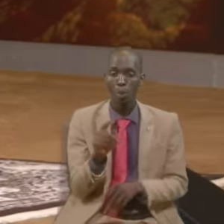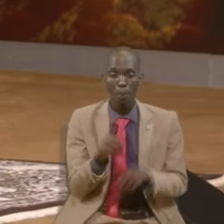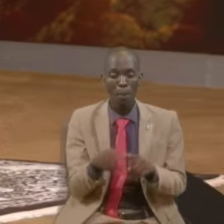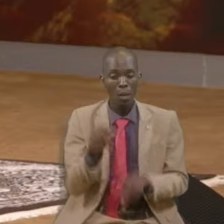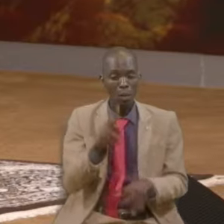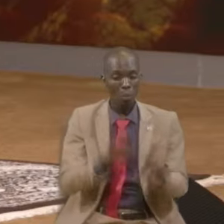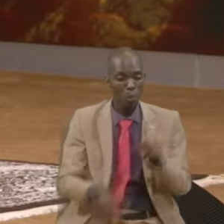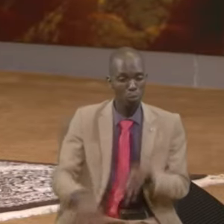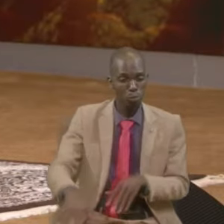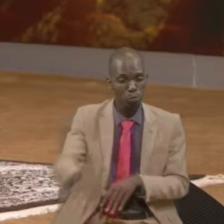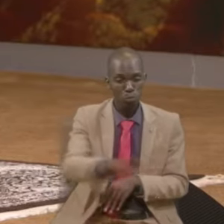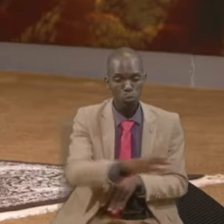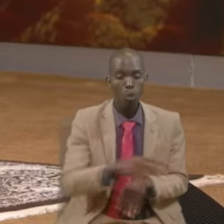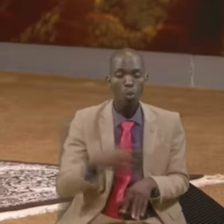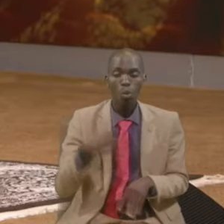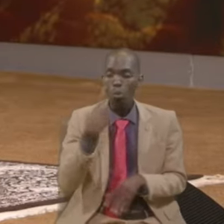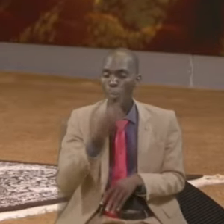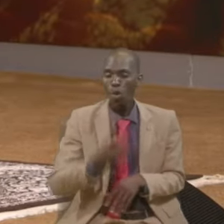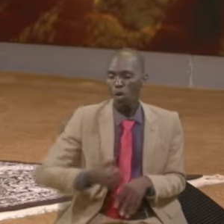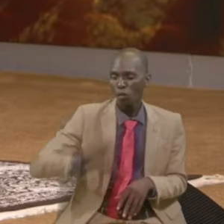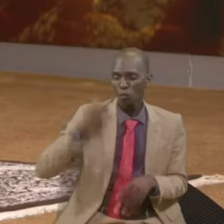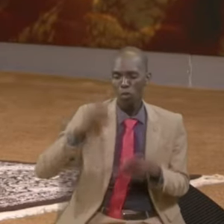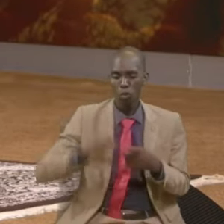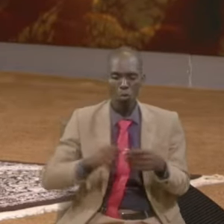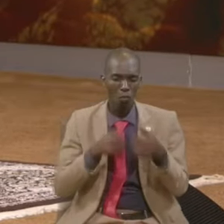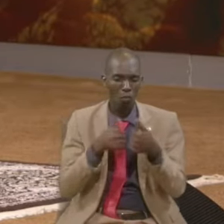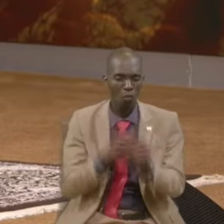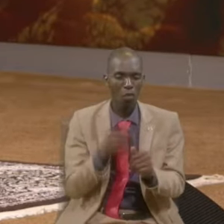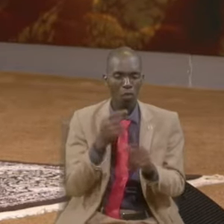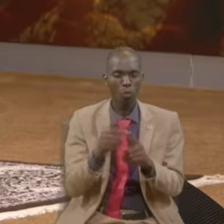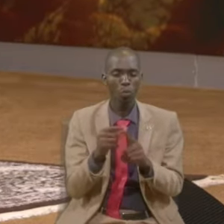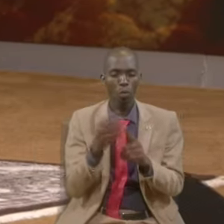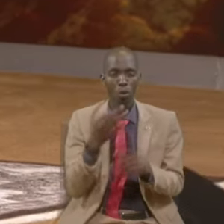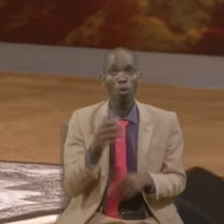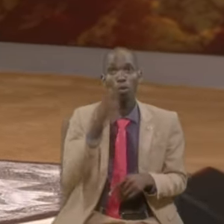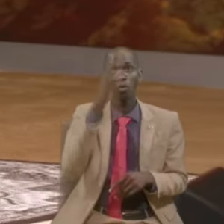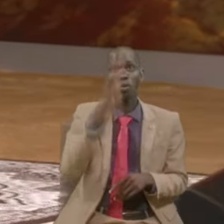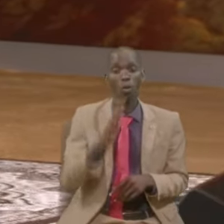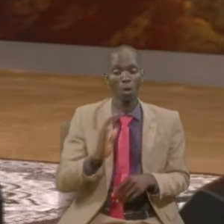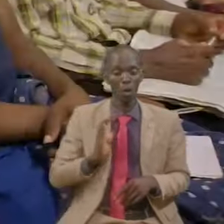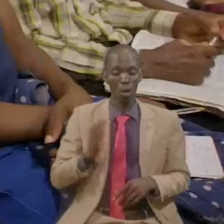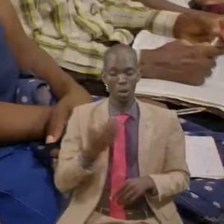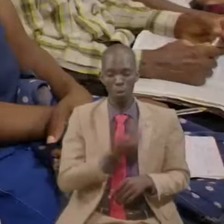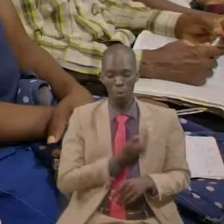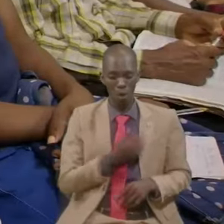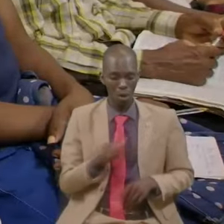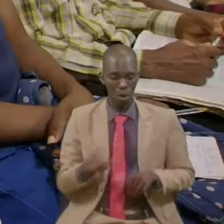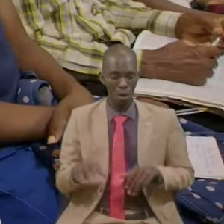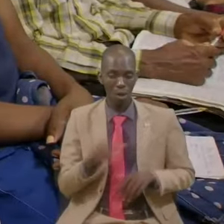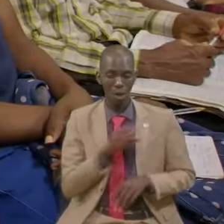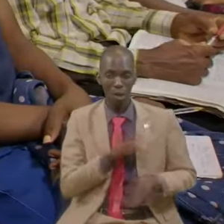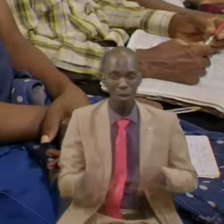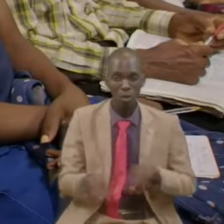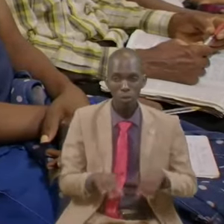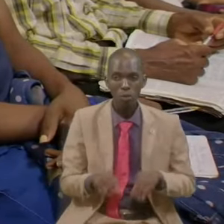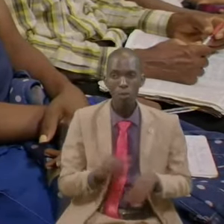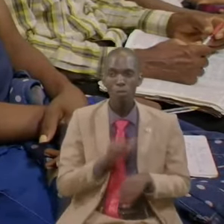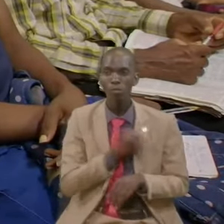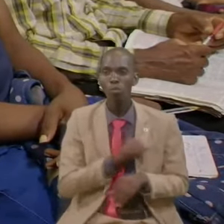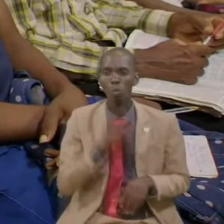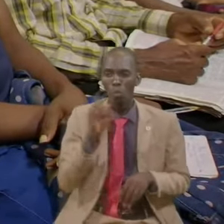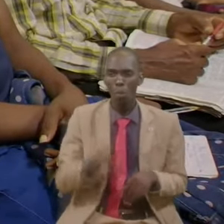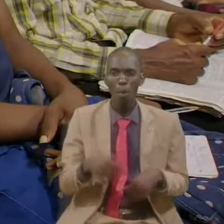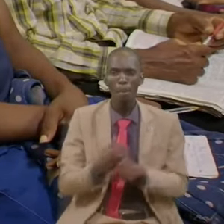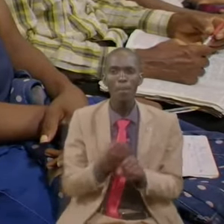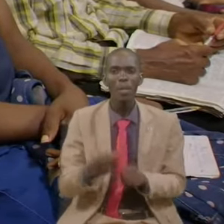do not live by the standard of the word of God, our action should make them fear because of